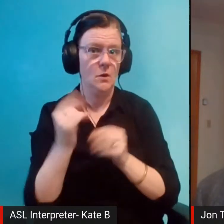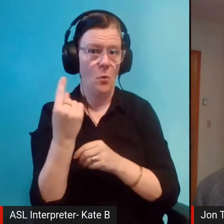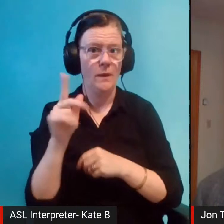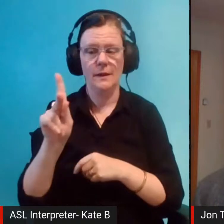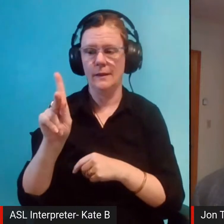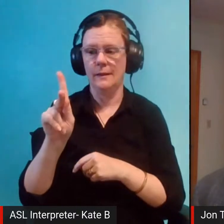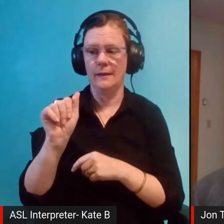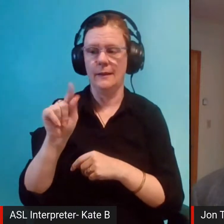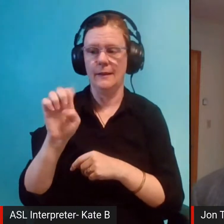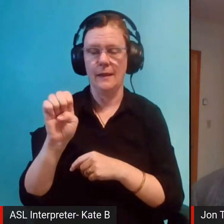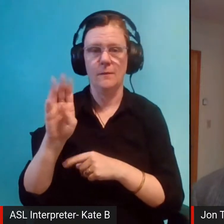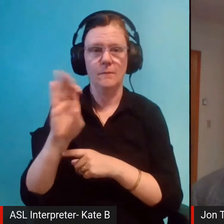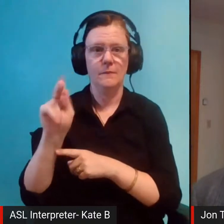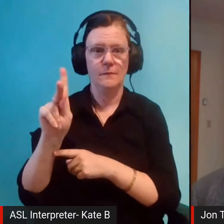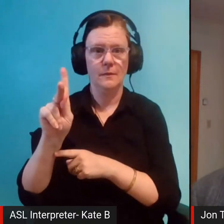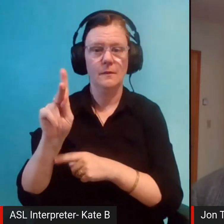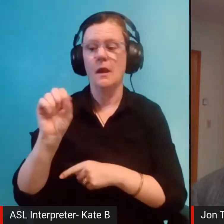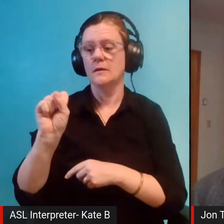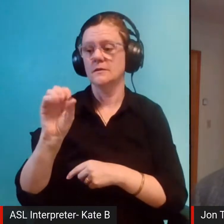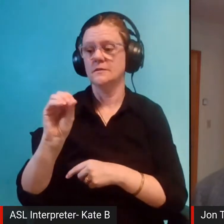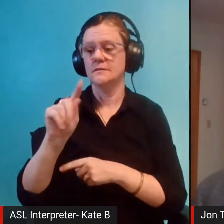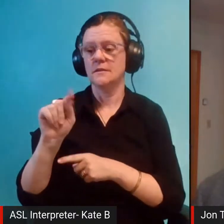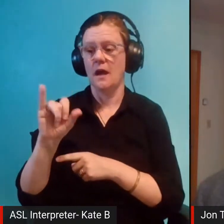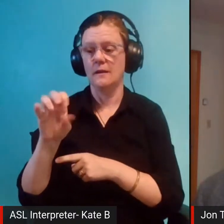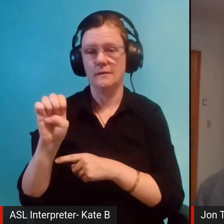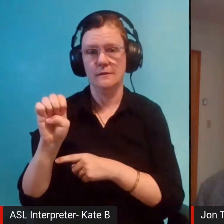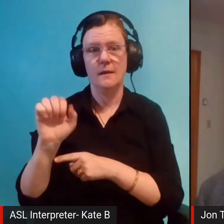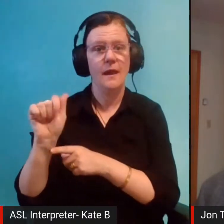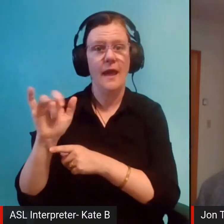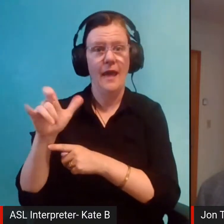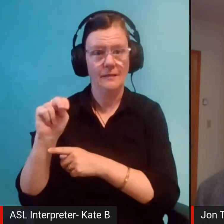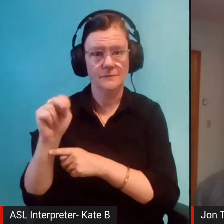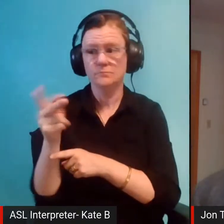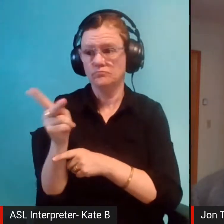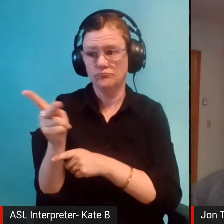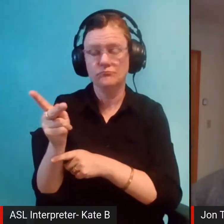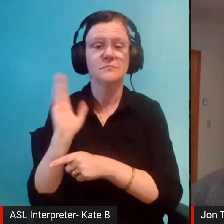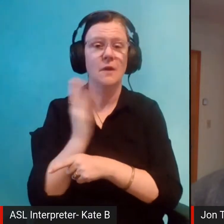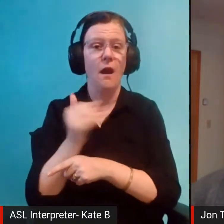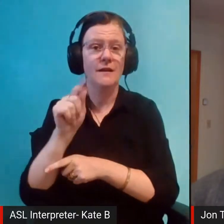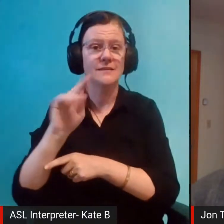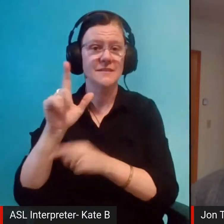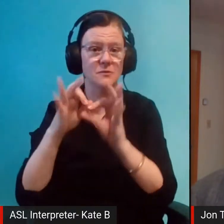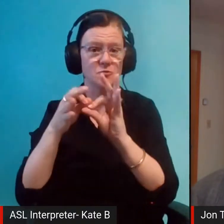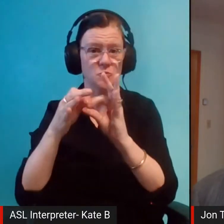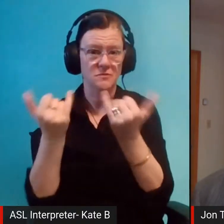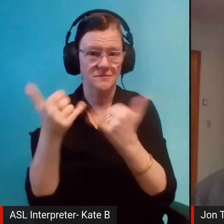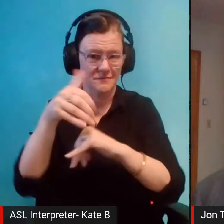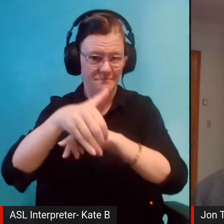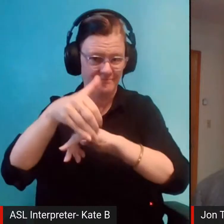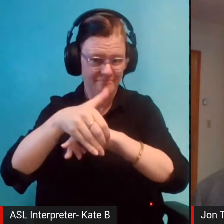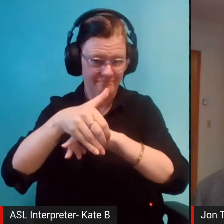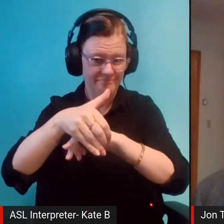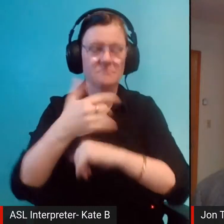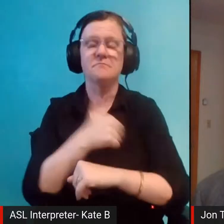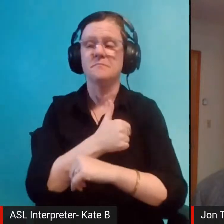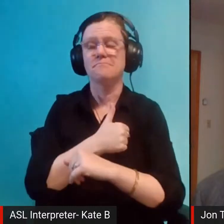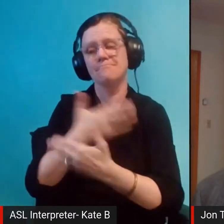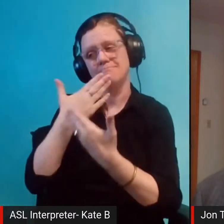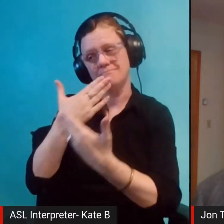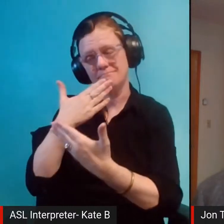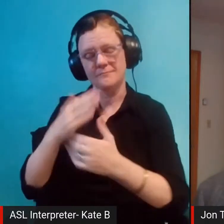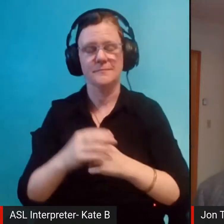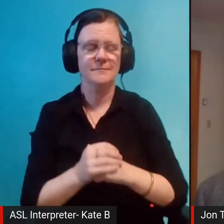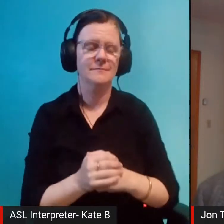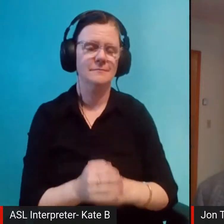Block and Scotty Allen are serving as our American Sign Language interpreters, and we are very grateful.